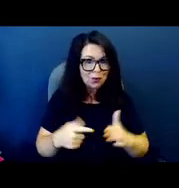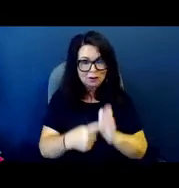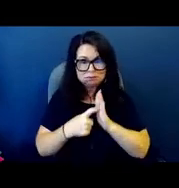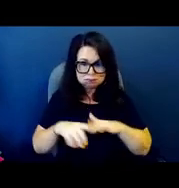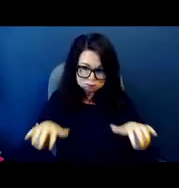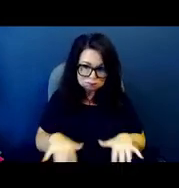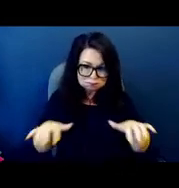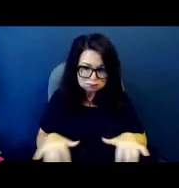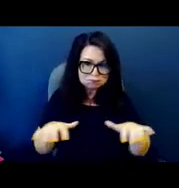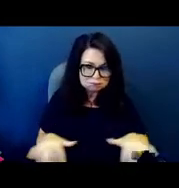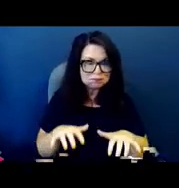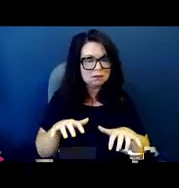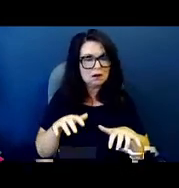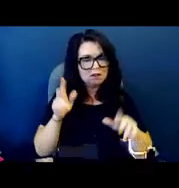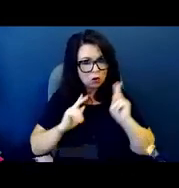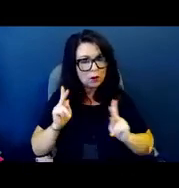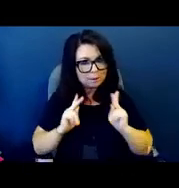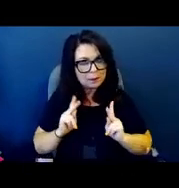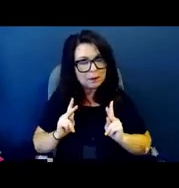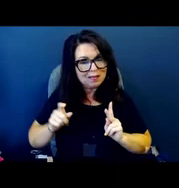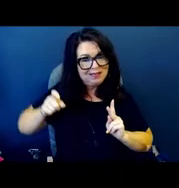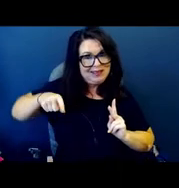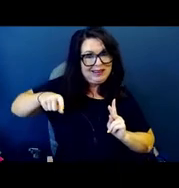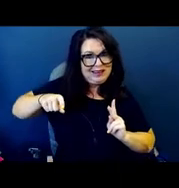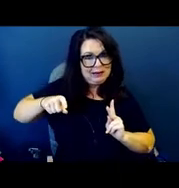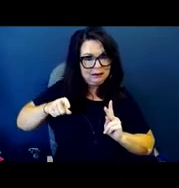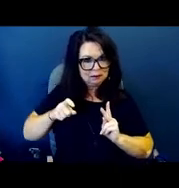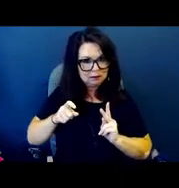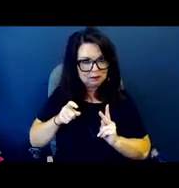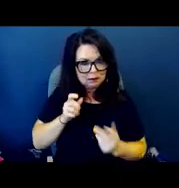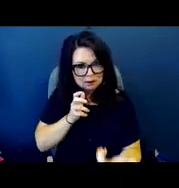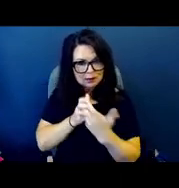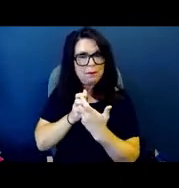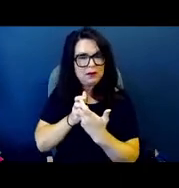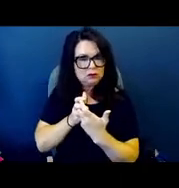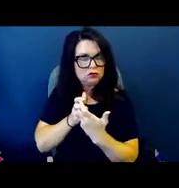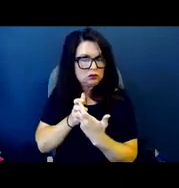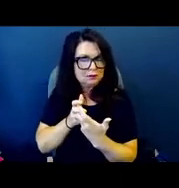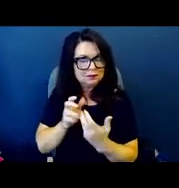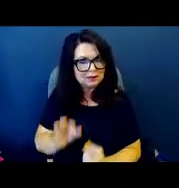who need accommodations, especially those of us who have